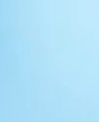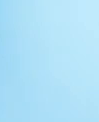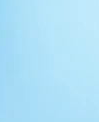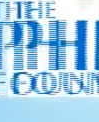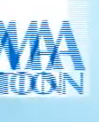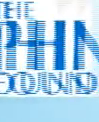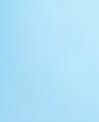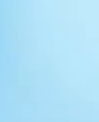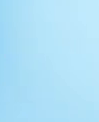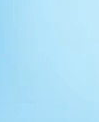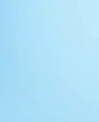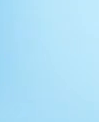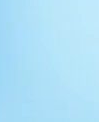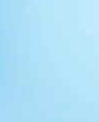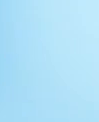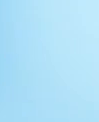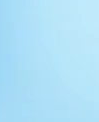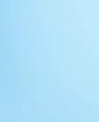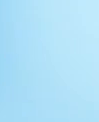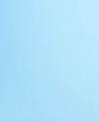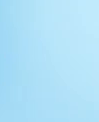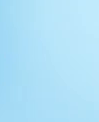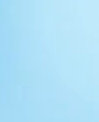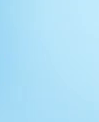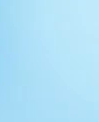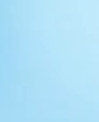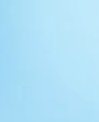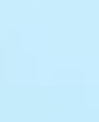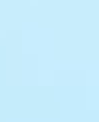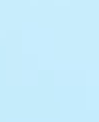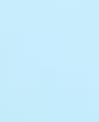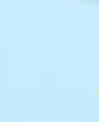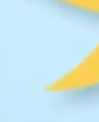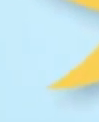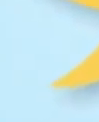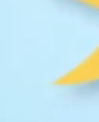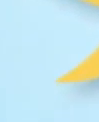FINMA Foundation, University of Northeastern Philippines.